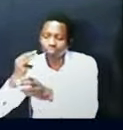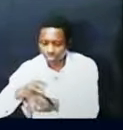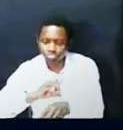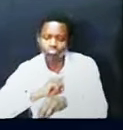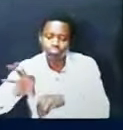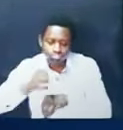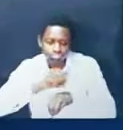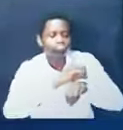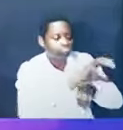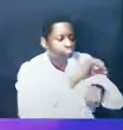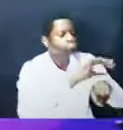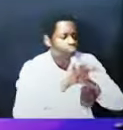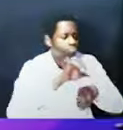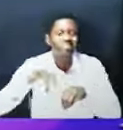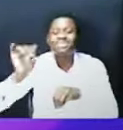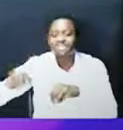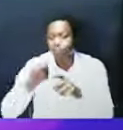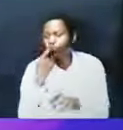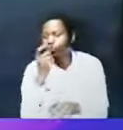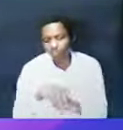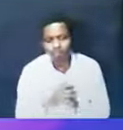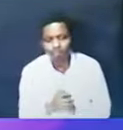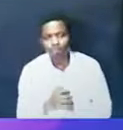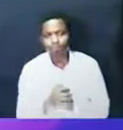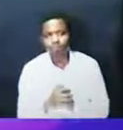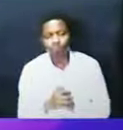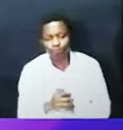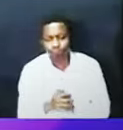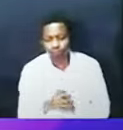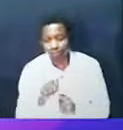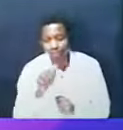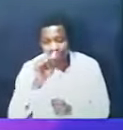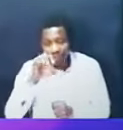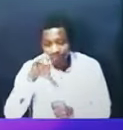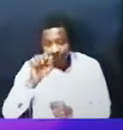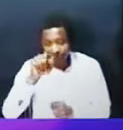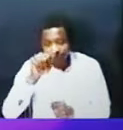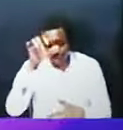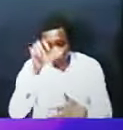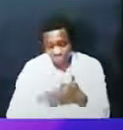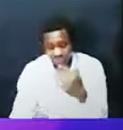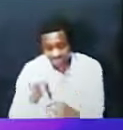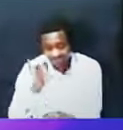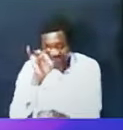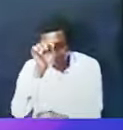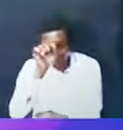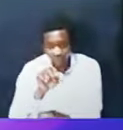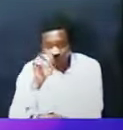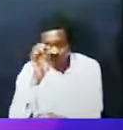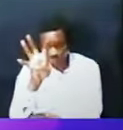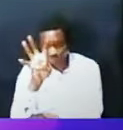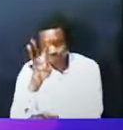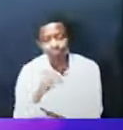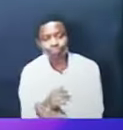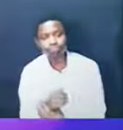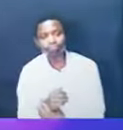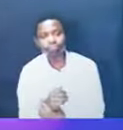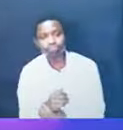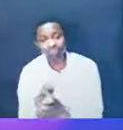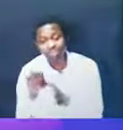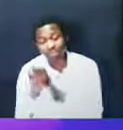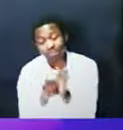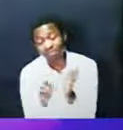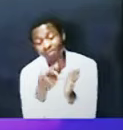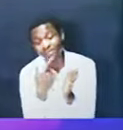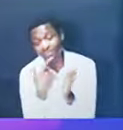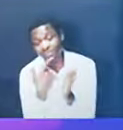fei no wako du asase ano no ho. Na chapter 8 verse 4. Mumi enhwe eti enwotwe enyimu nan no ekodo. The Bible says